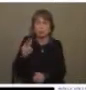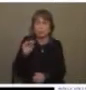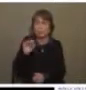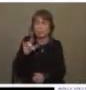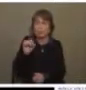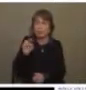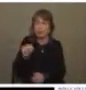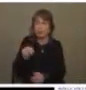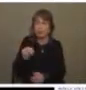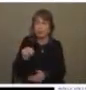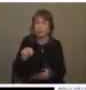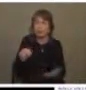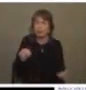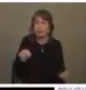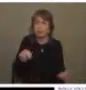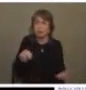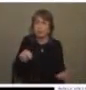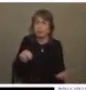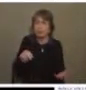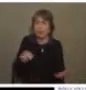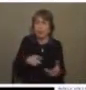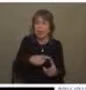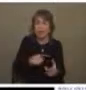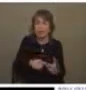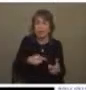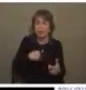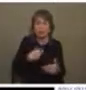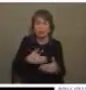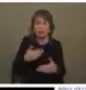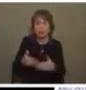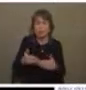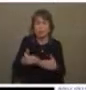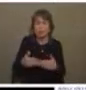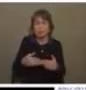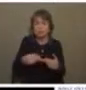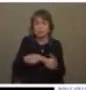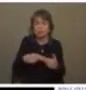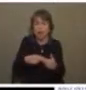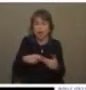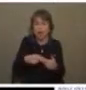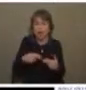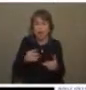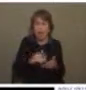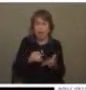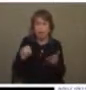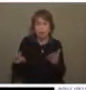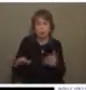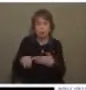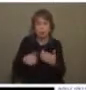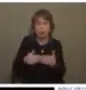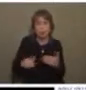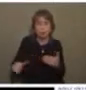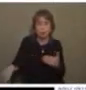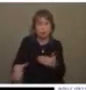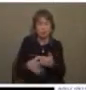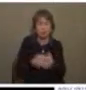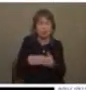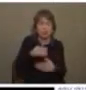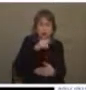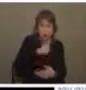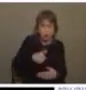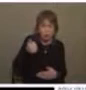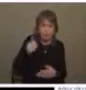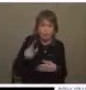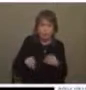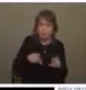their employment status? So in the next slide, I took out all the children and elderly people and just left the people 18 to 64 years of age, and there are